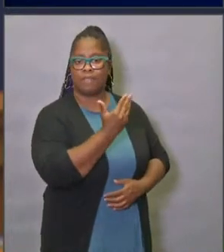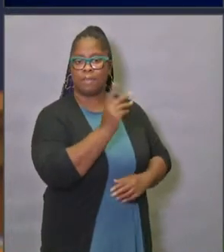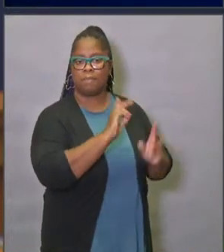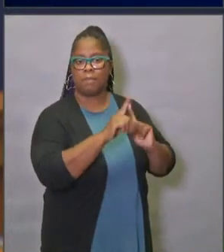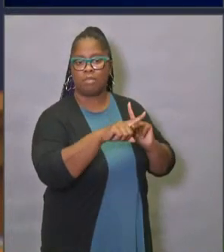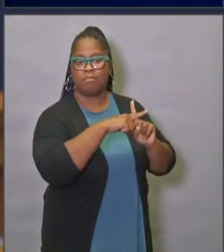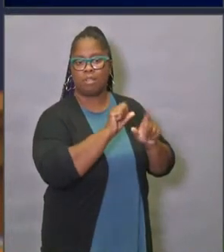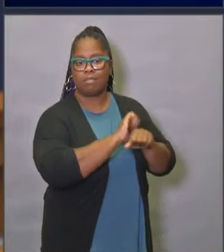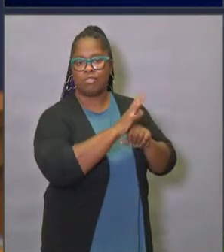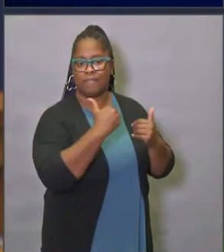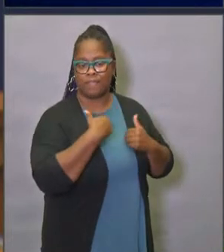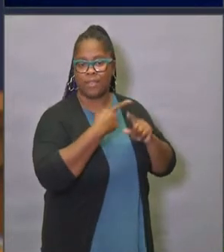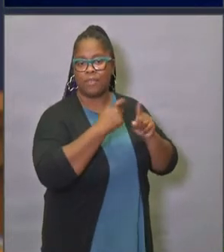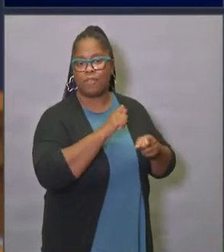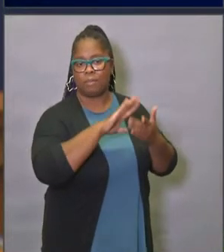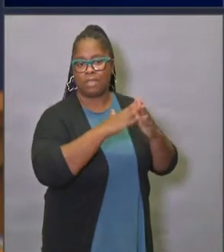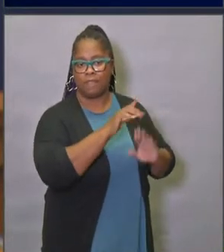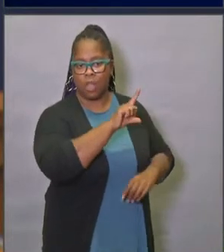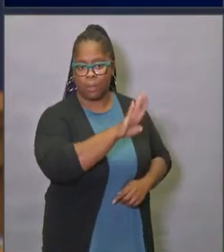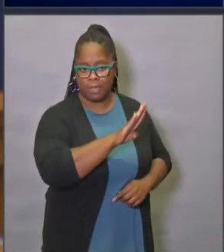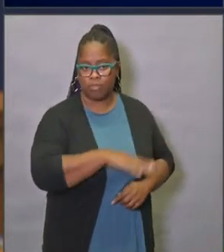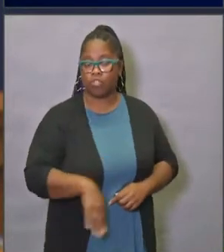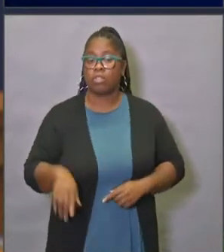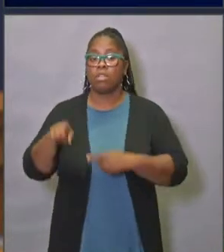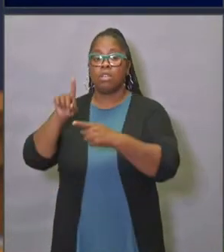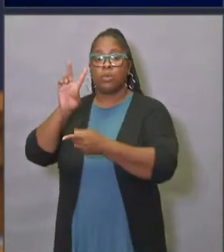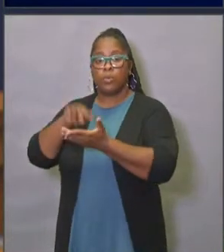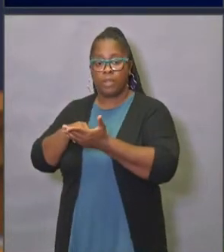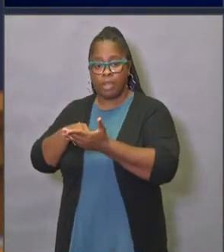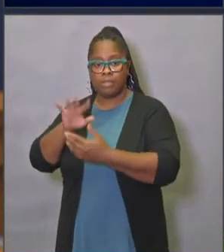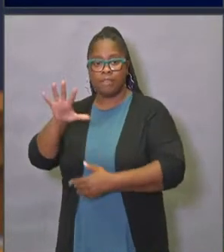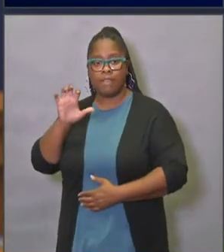11,615 cases reported by the City of Long Beach and